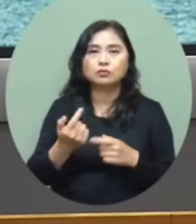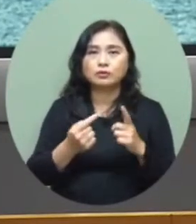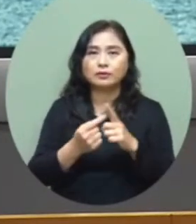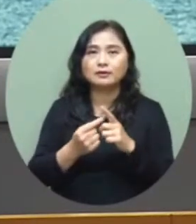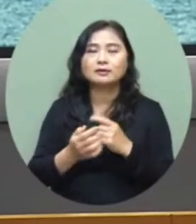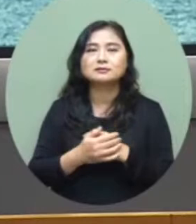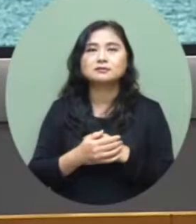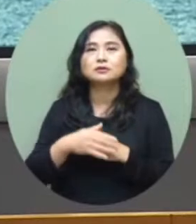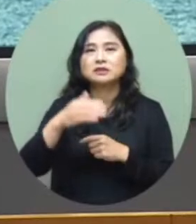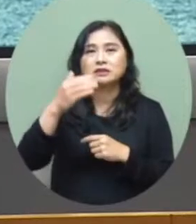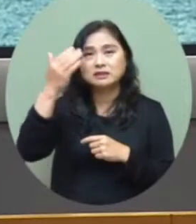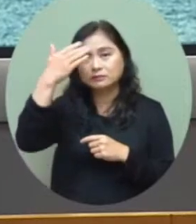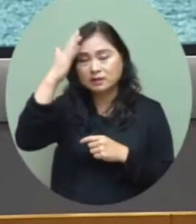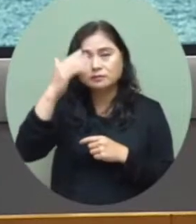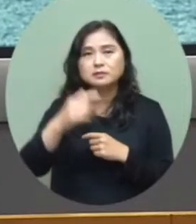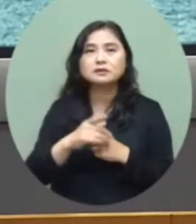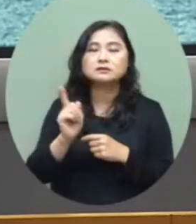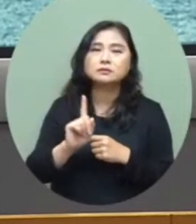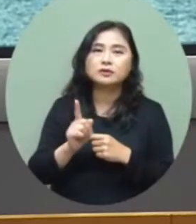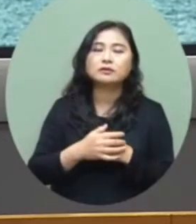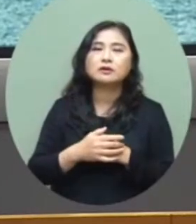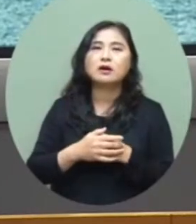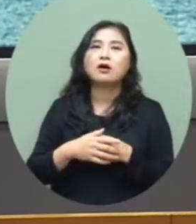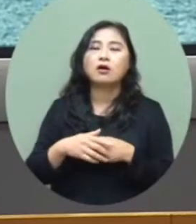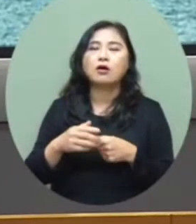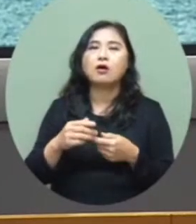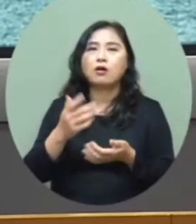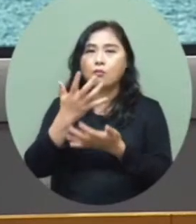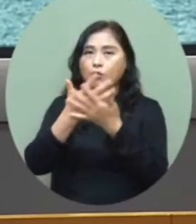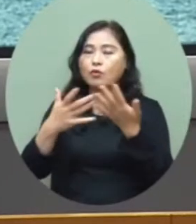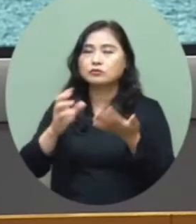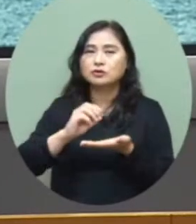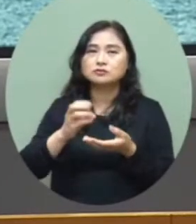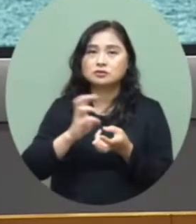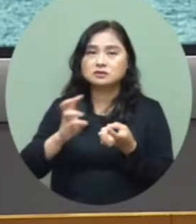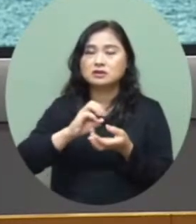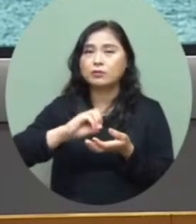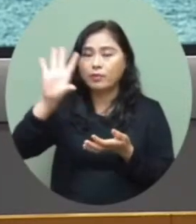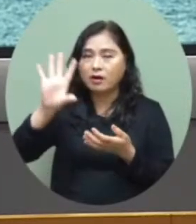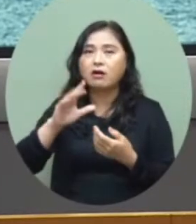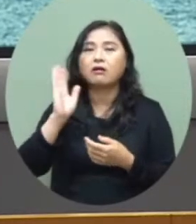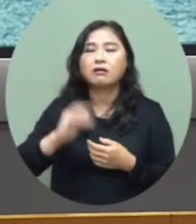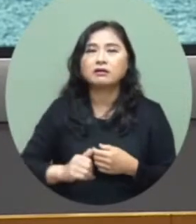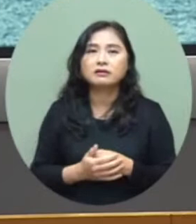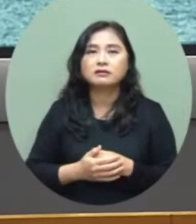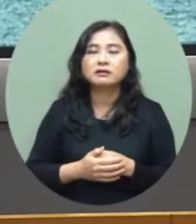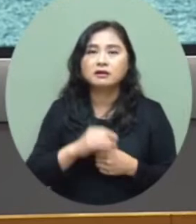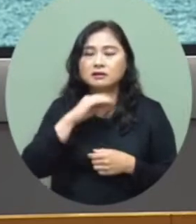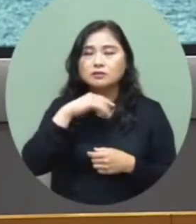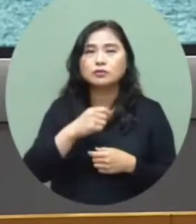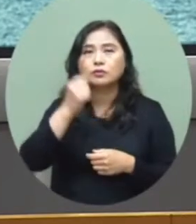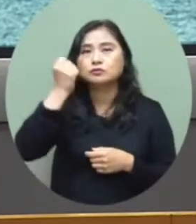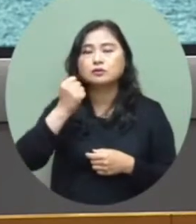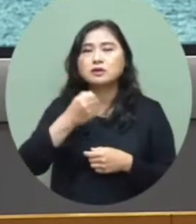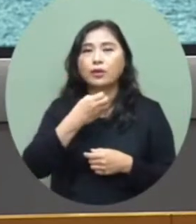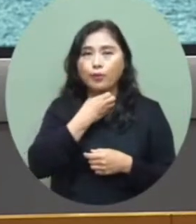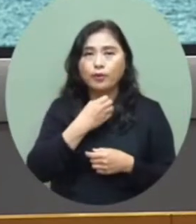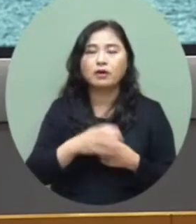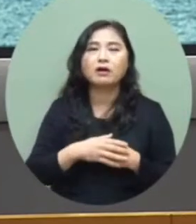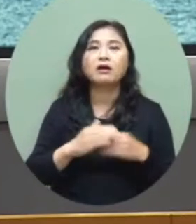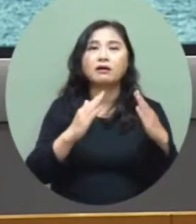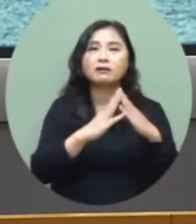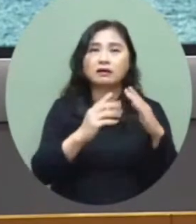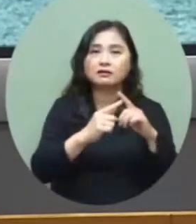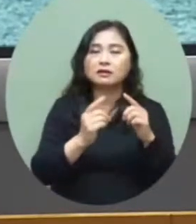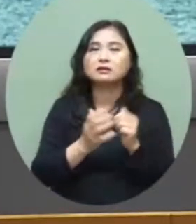districts. I'm sure after these several rounds, many people know how to make the reports through the online